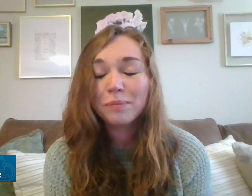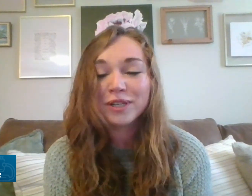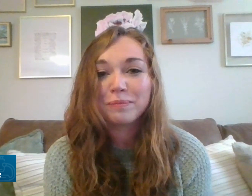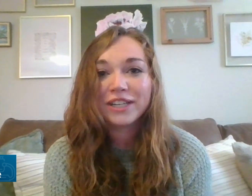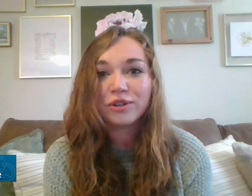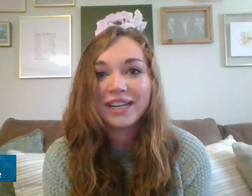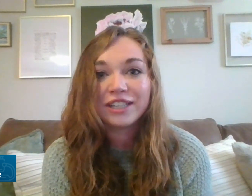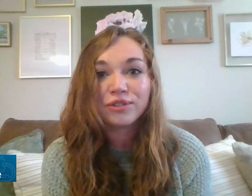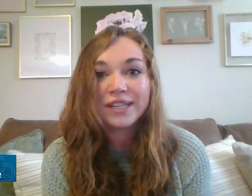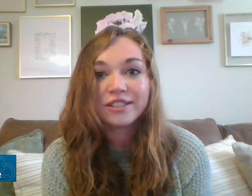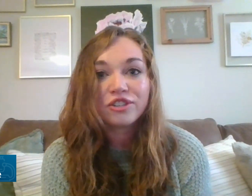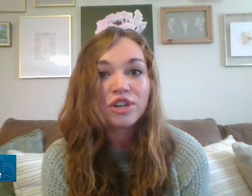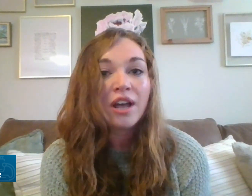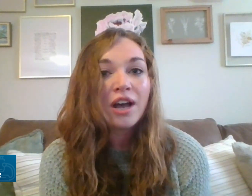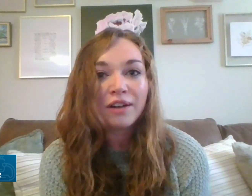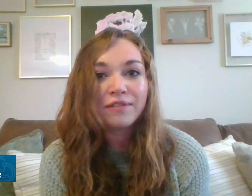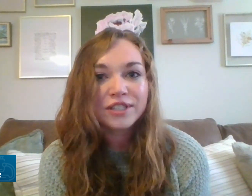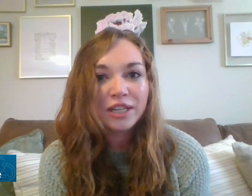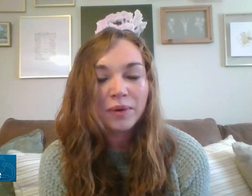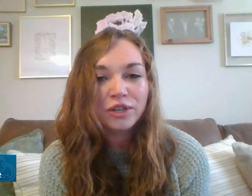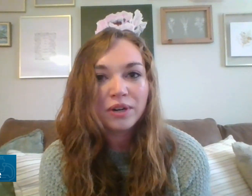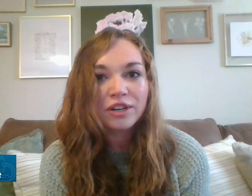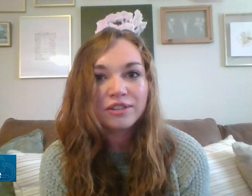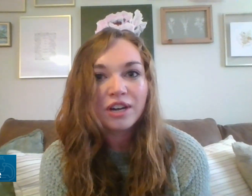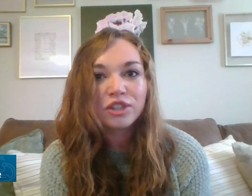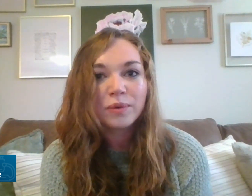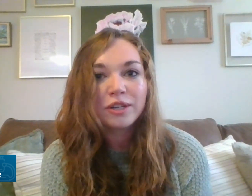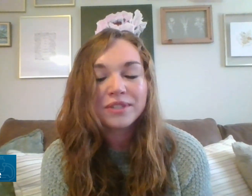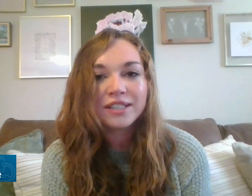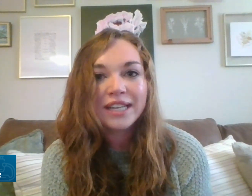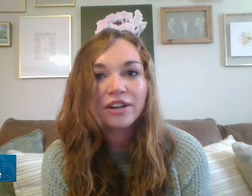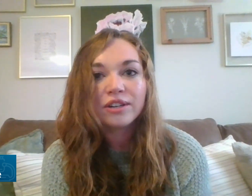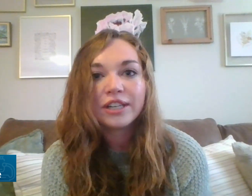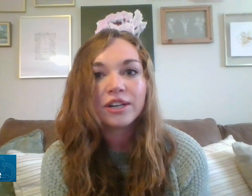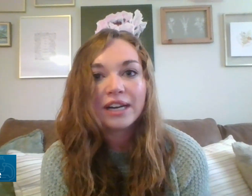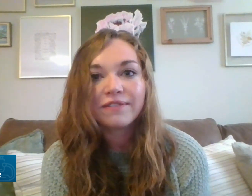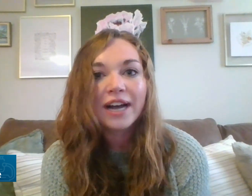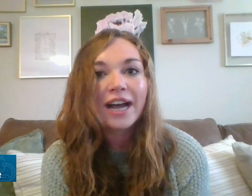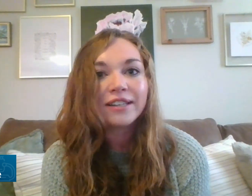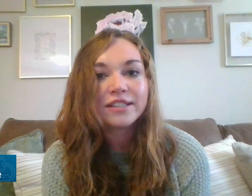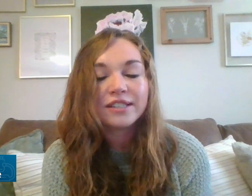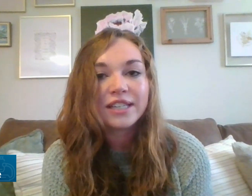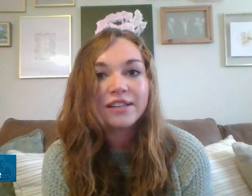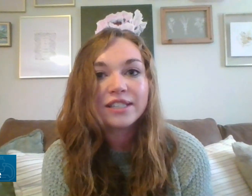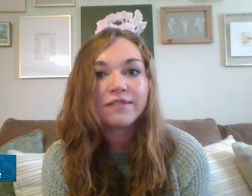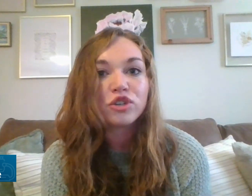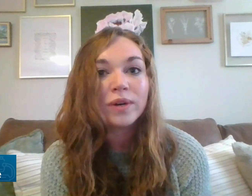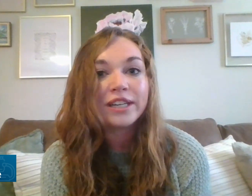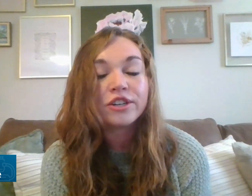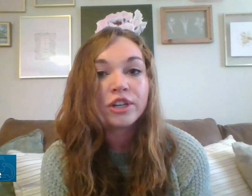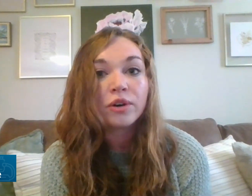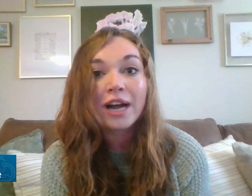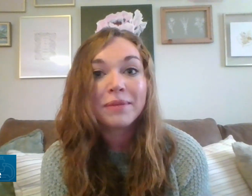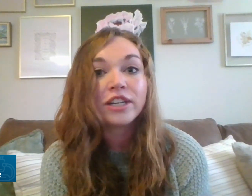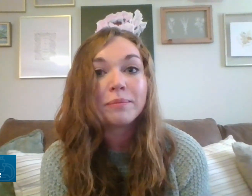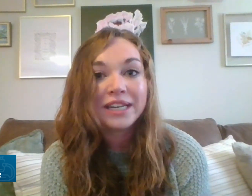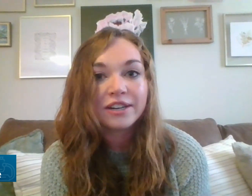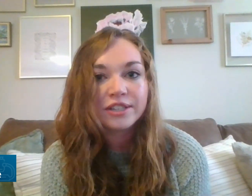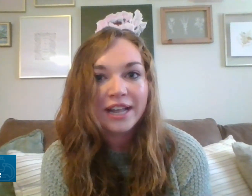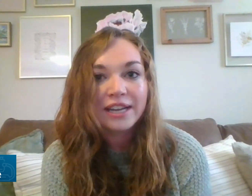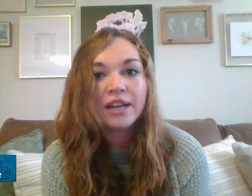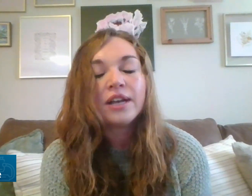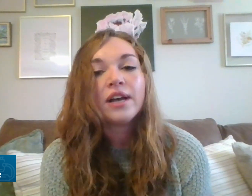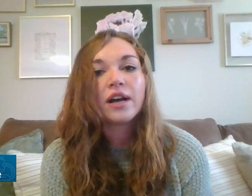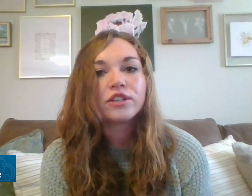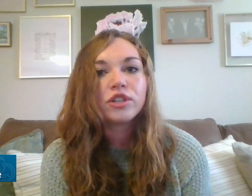you can help us by donating to research. Obviously, what you heard Dr. Williamson say earlier, if I had this disease even 20 years ago, I might not